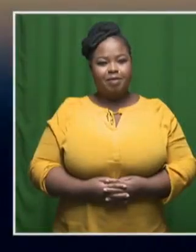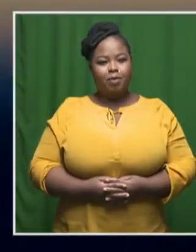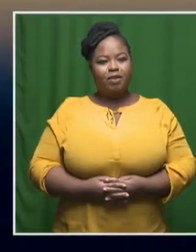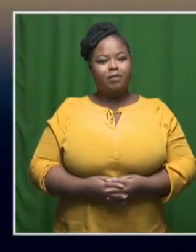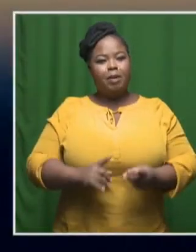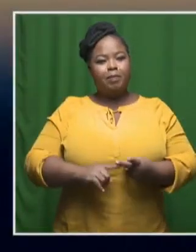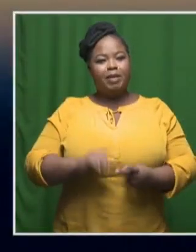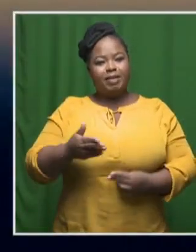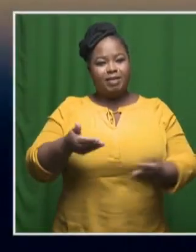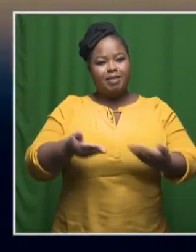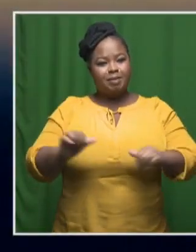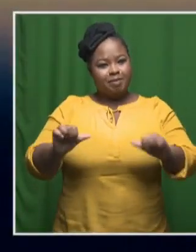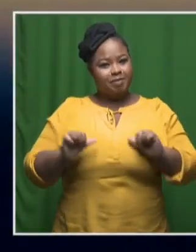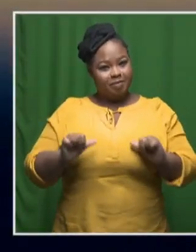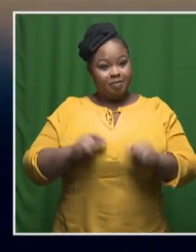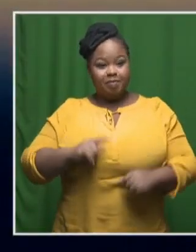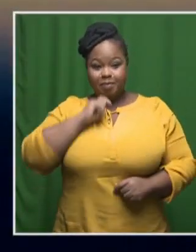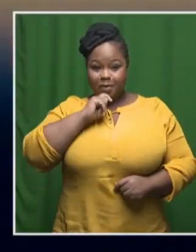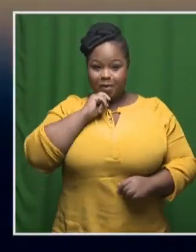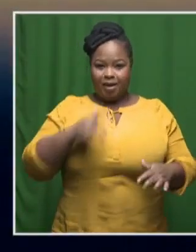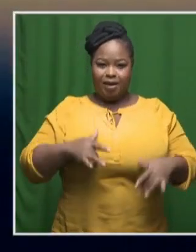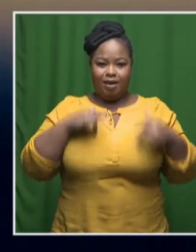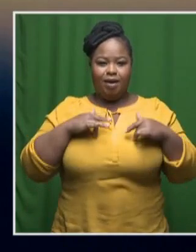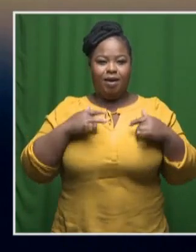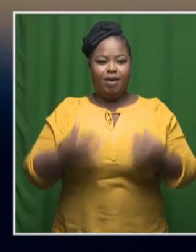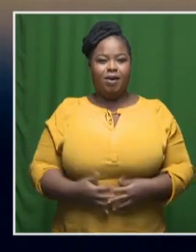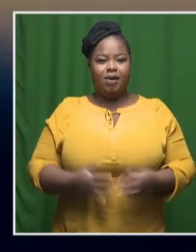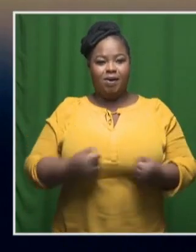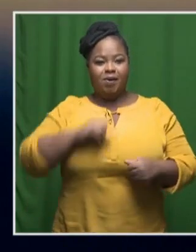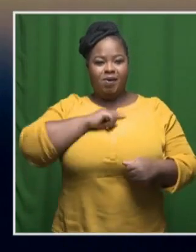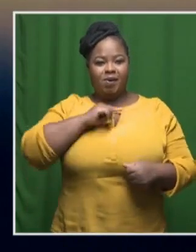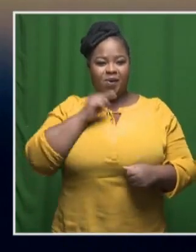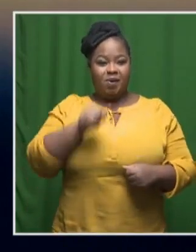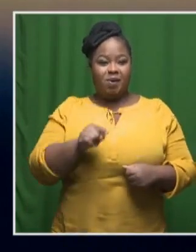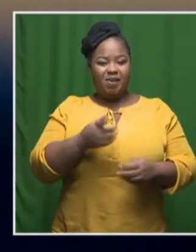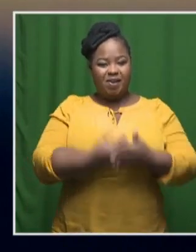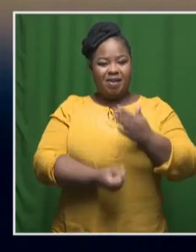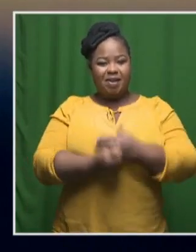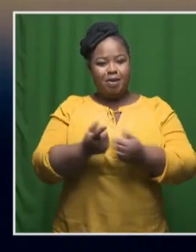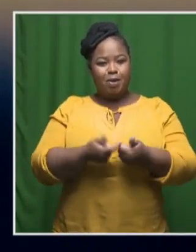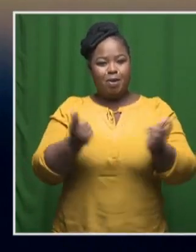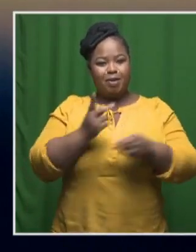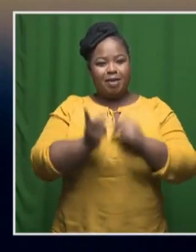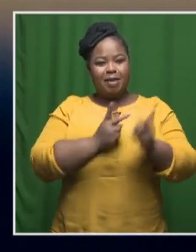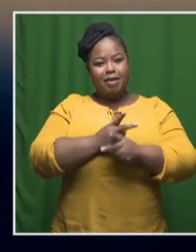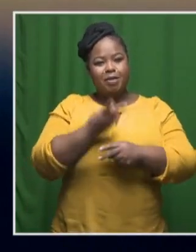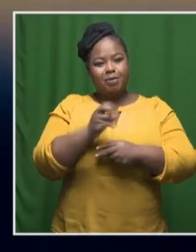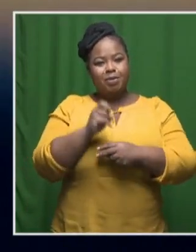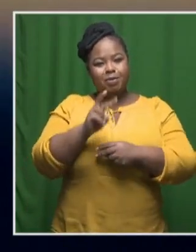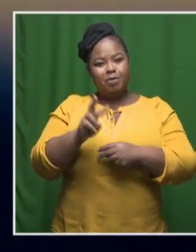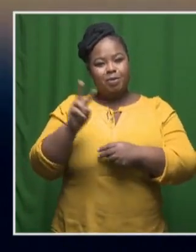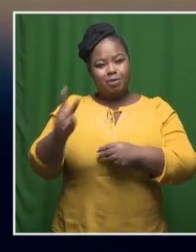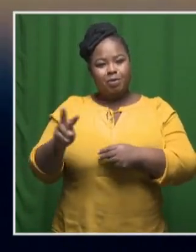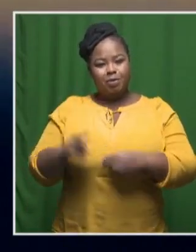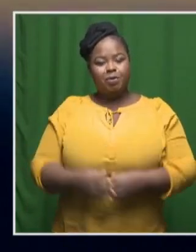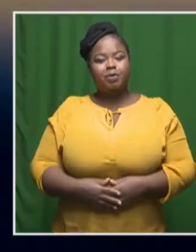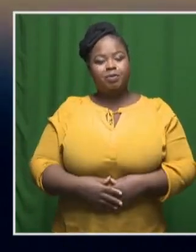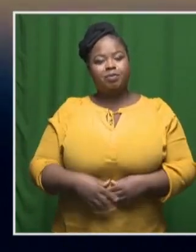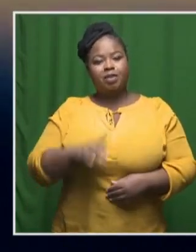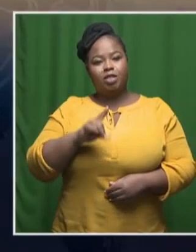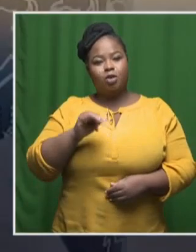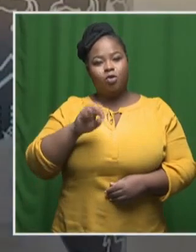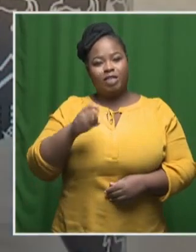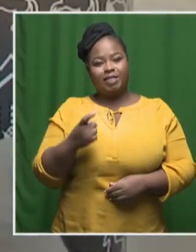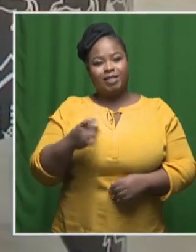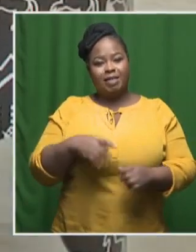Welcome back. You're still watching Morning Live. Now, following a triumphant relaunch in 2022, Decorex Cape Town is